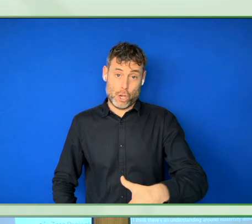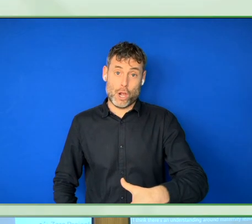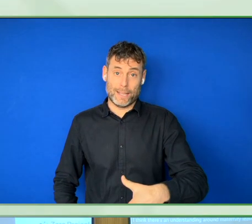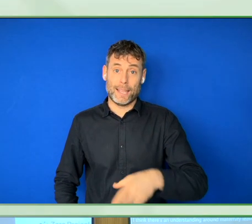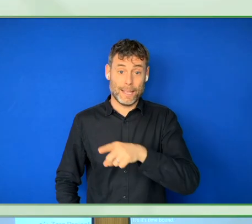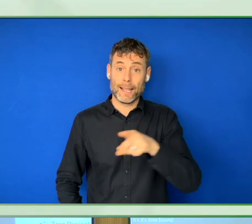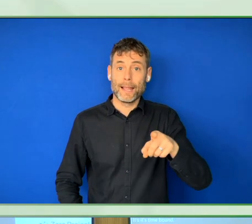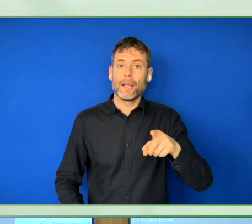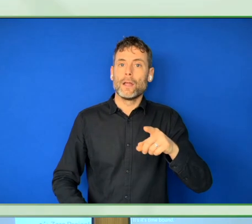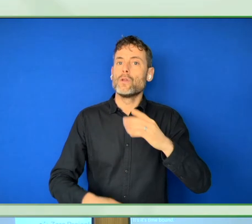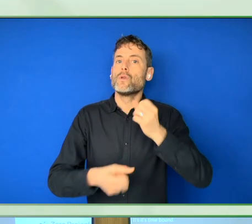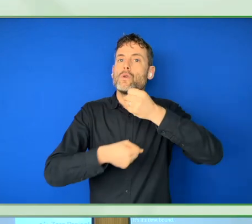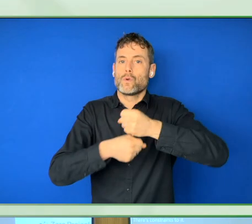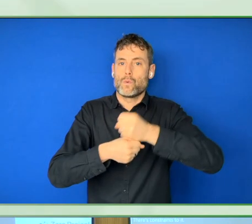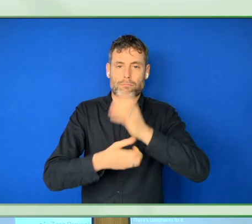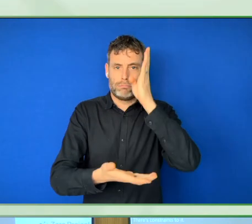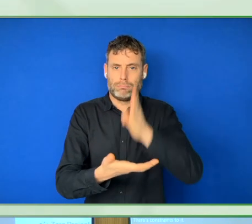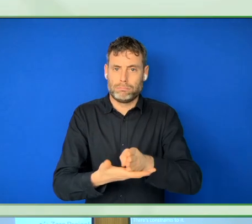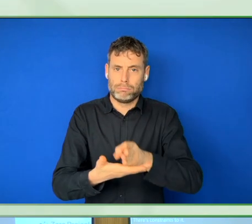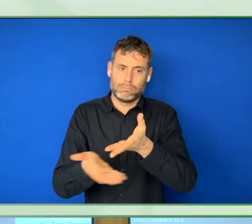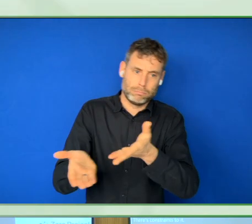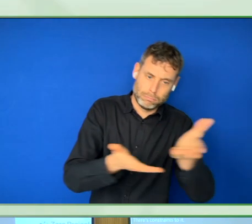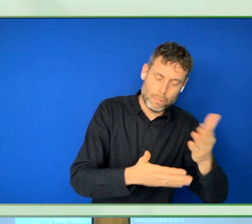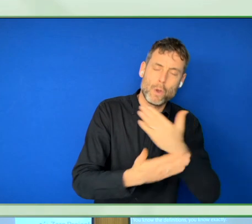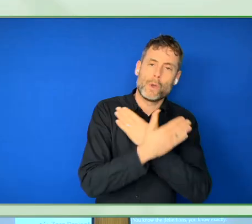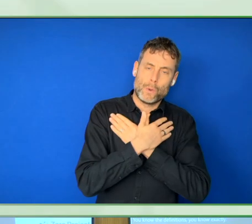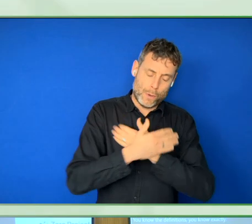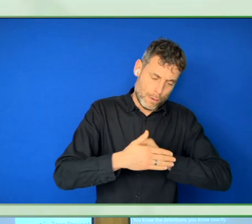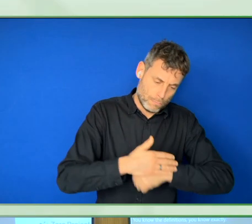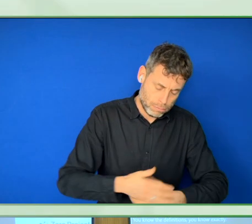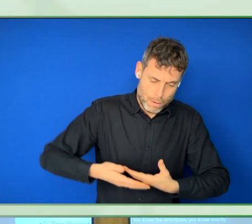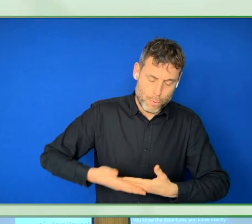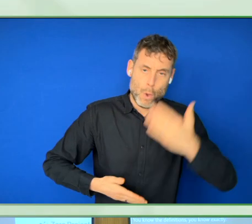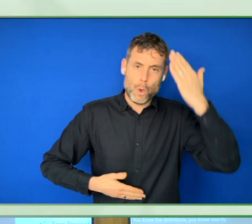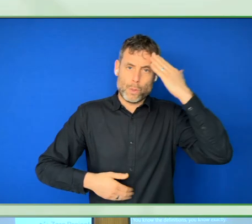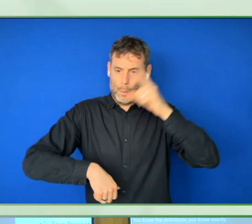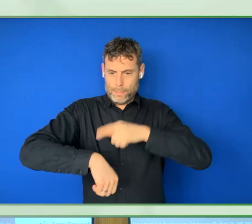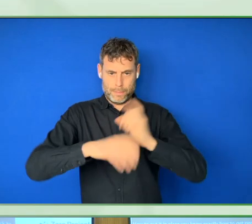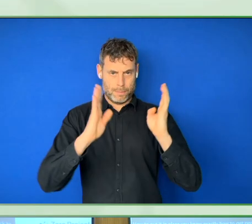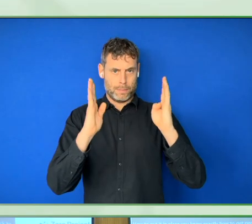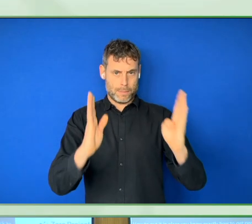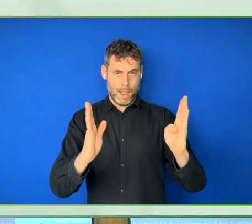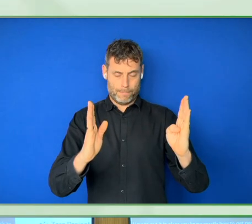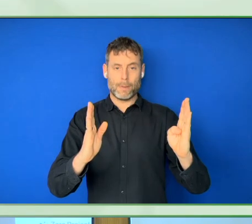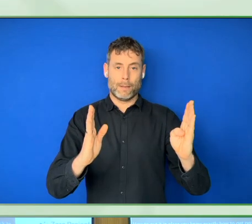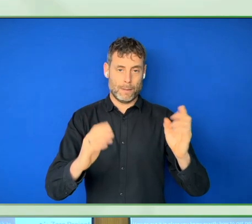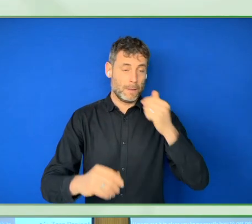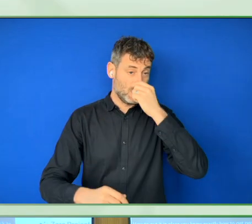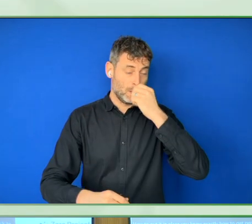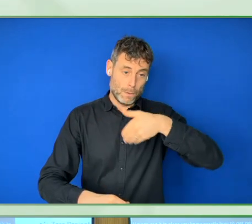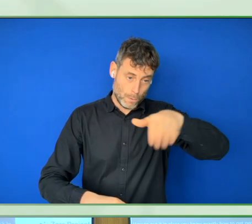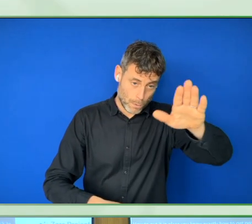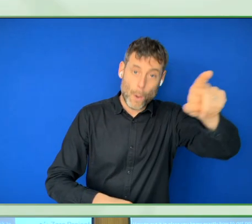know the definitions, you know exactly how to put it in place, you know exactly how to get people back to work, and that does not eliminate the fact that women have